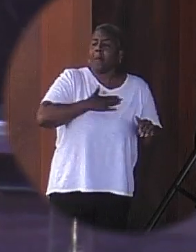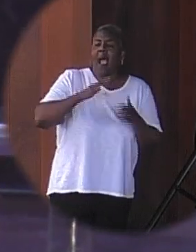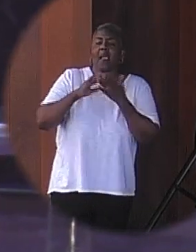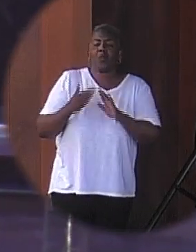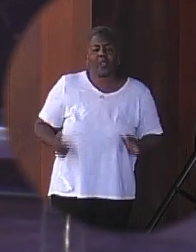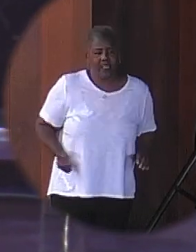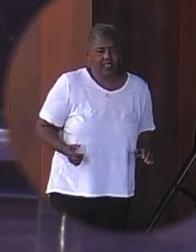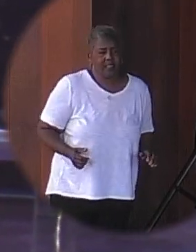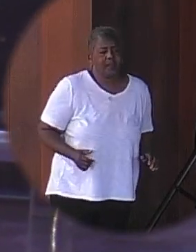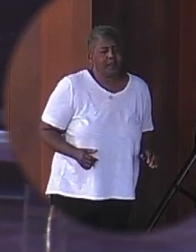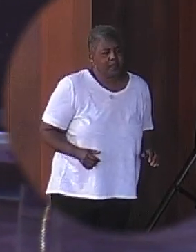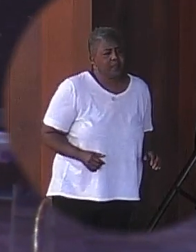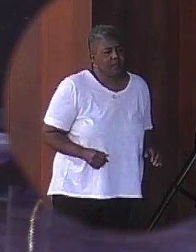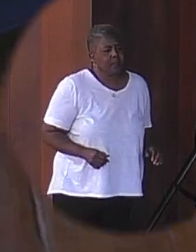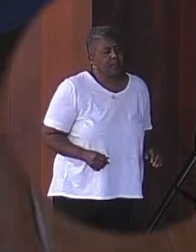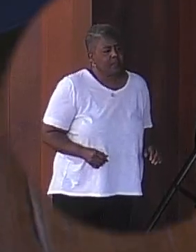community.